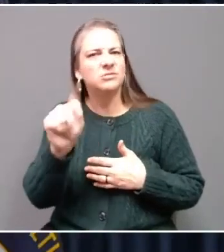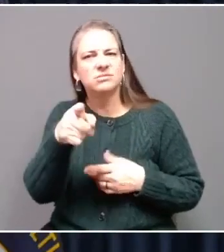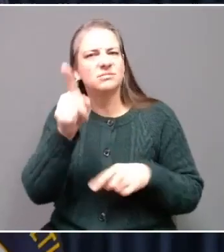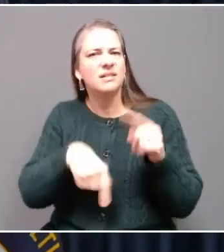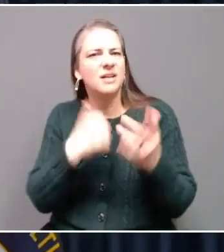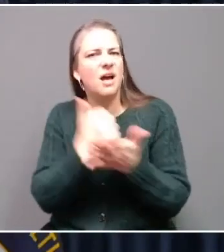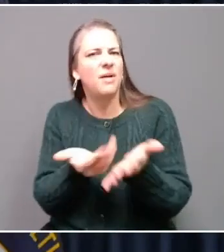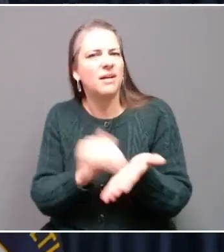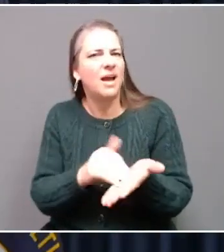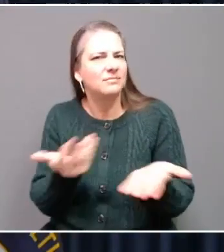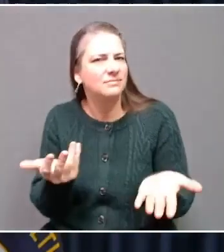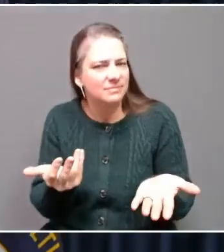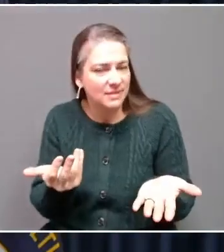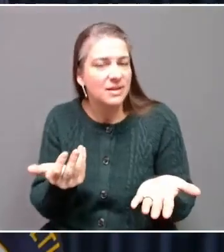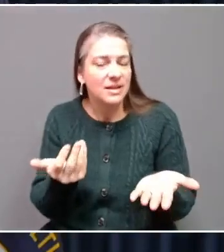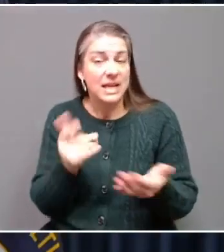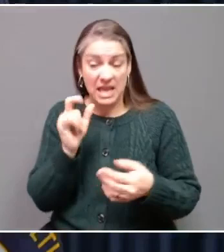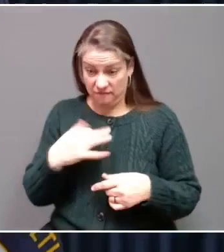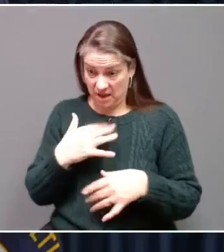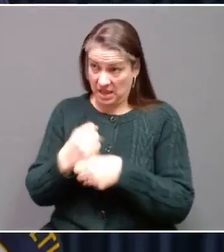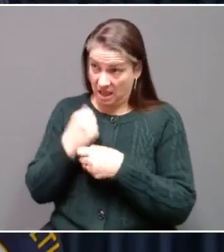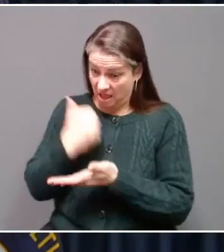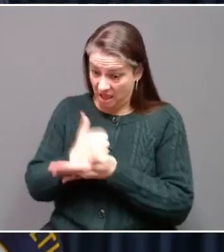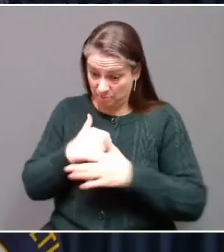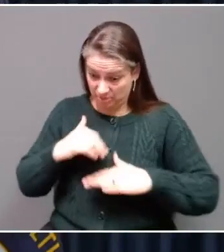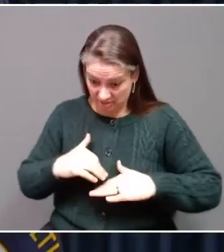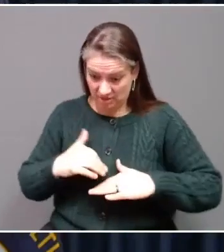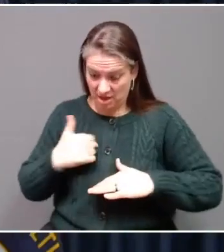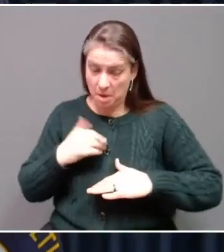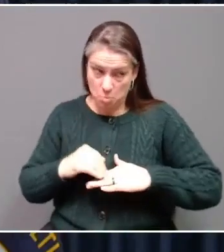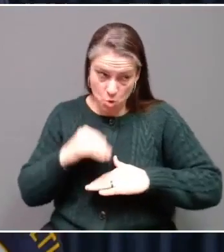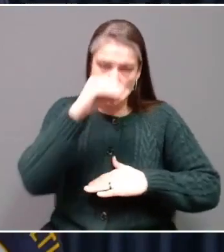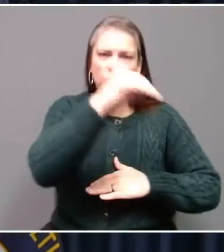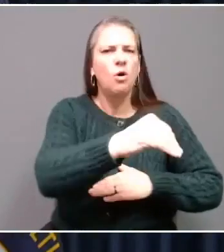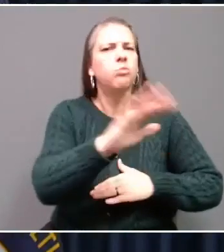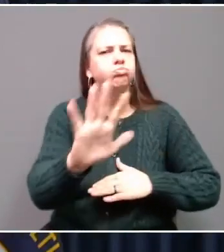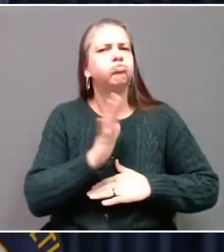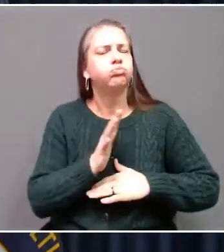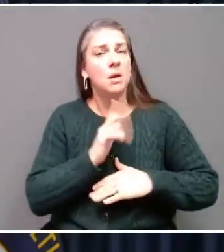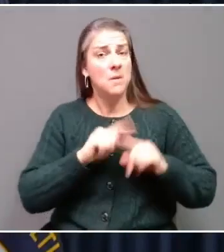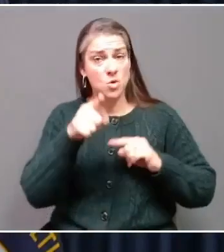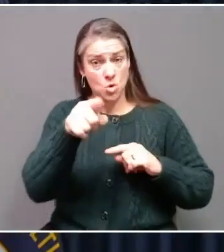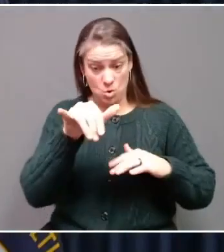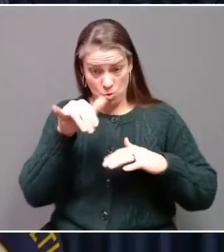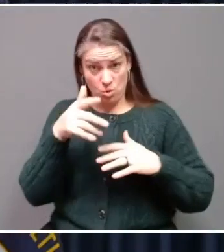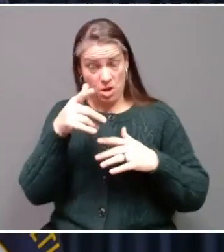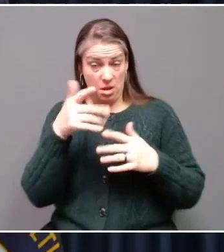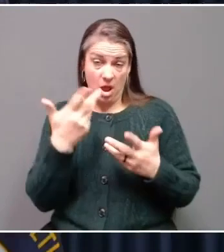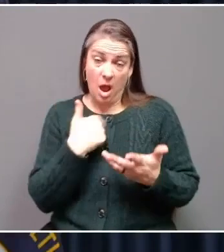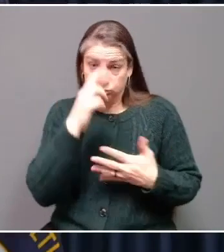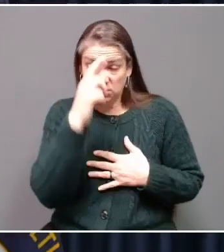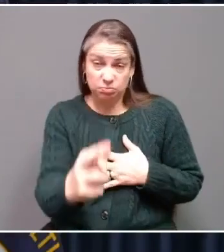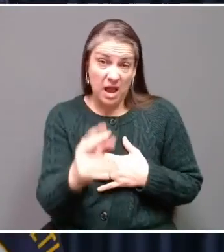FEMA assistance in the past and wanted to stay. And you got to respect that decision if that's been in their family for